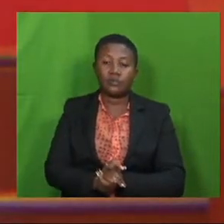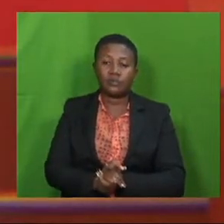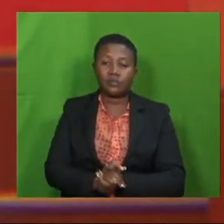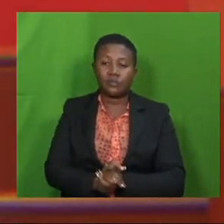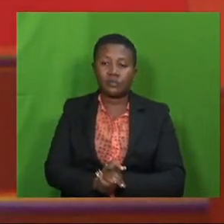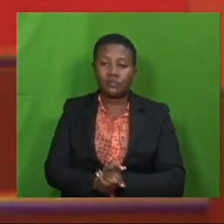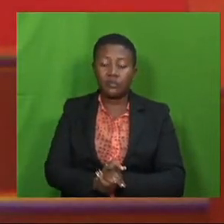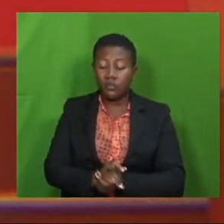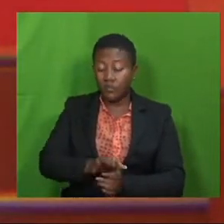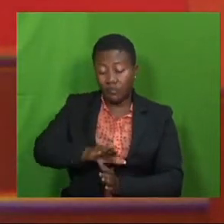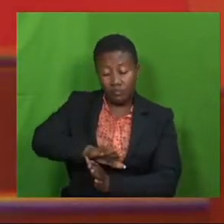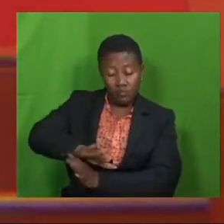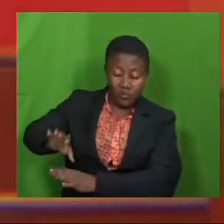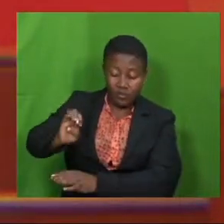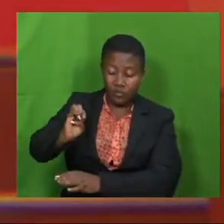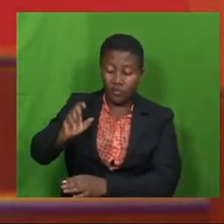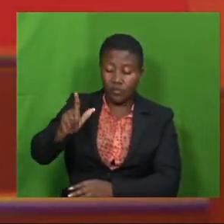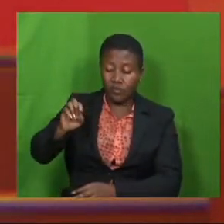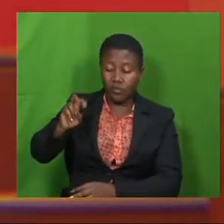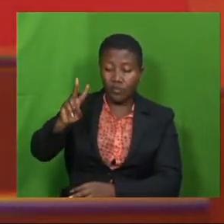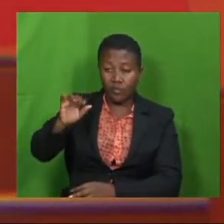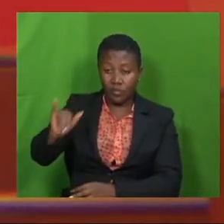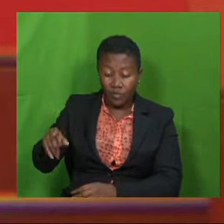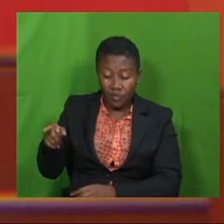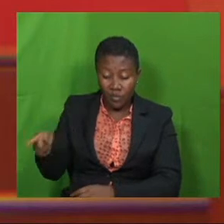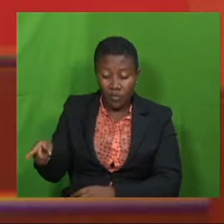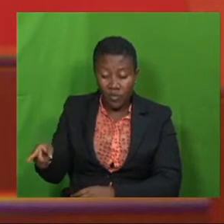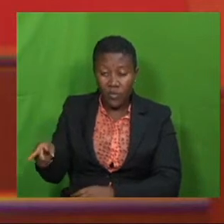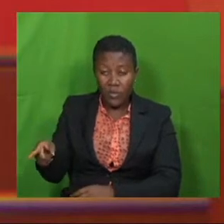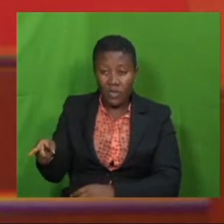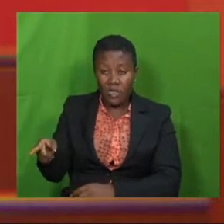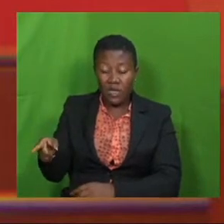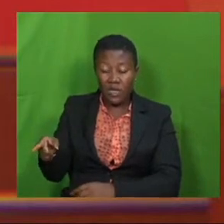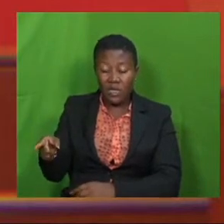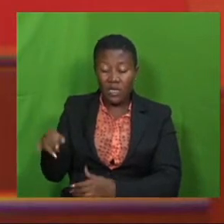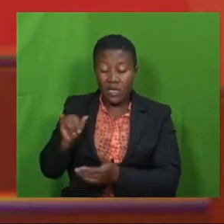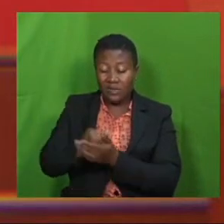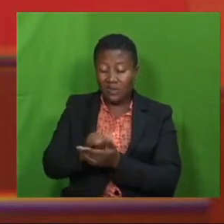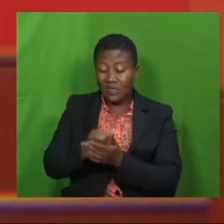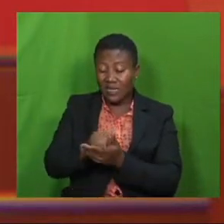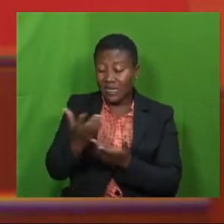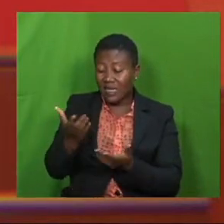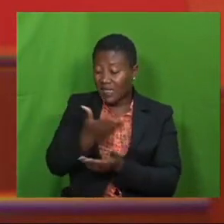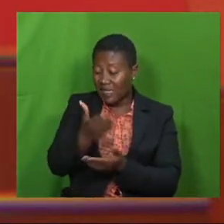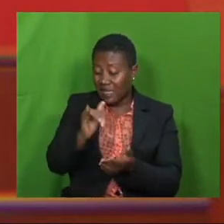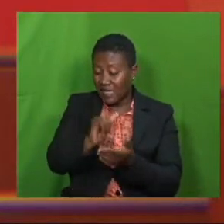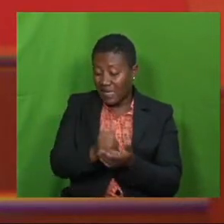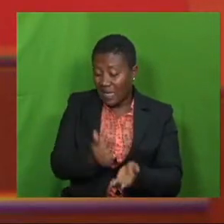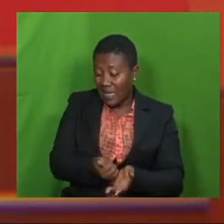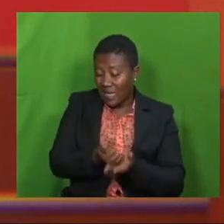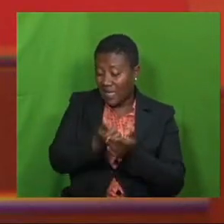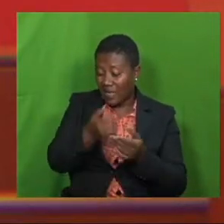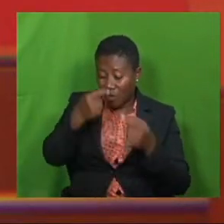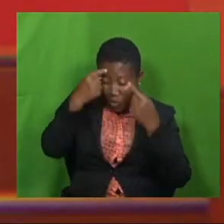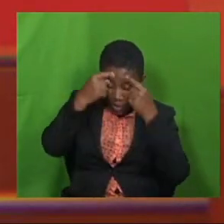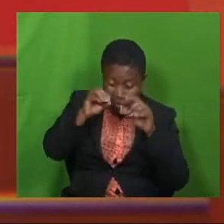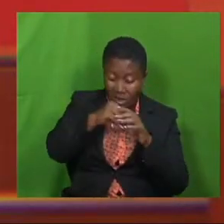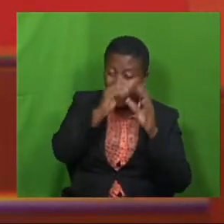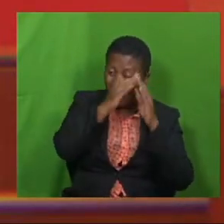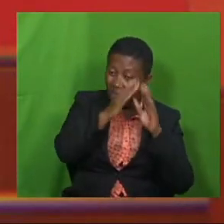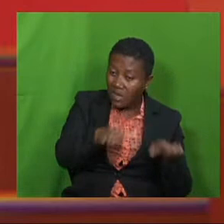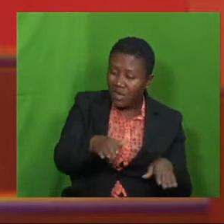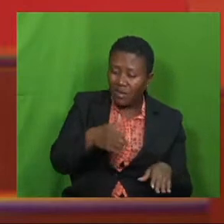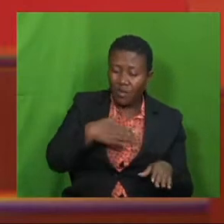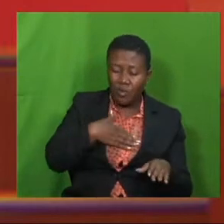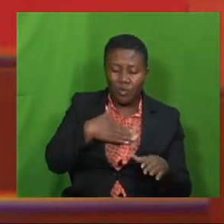Aside the e-levy and the accompanying drama that unfolded in the House, it was my expectation